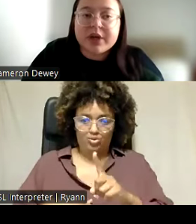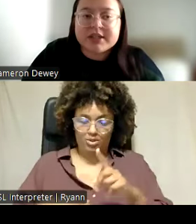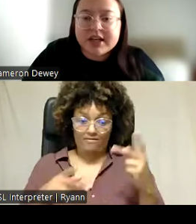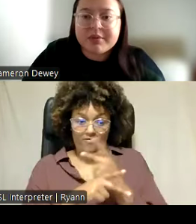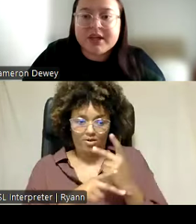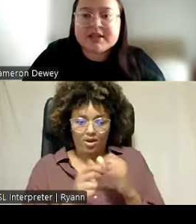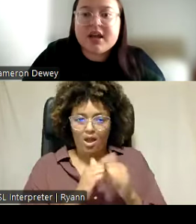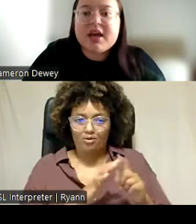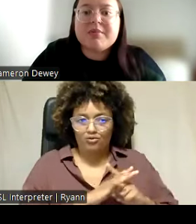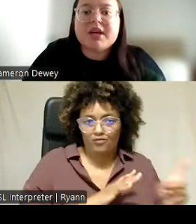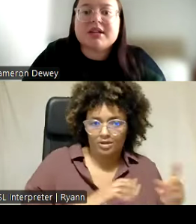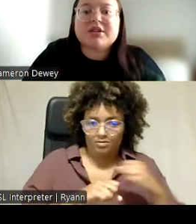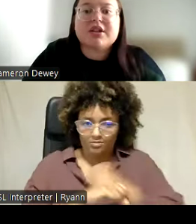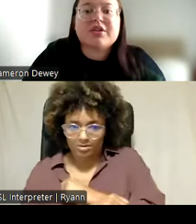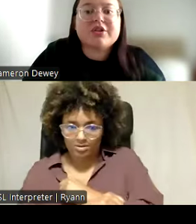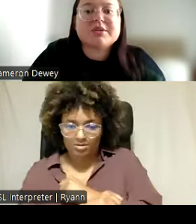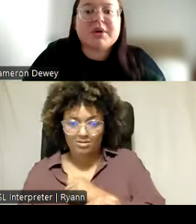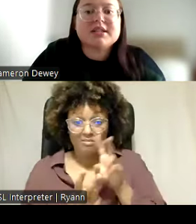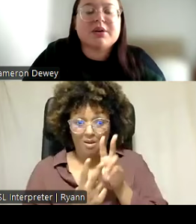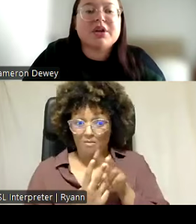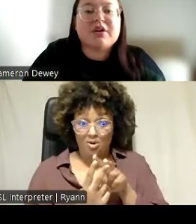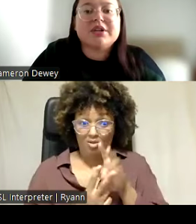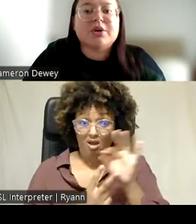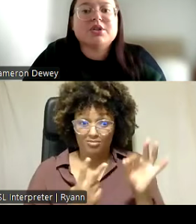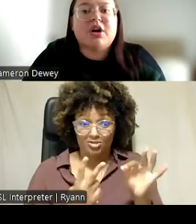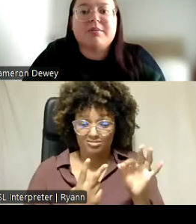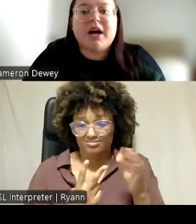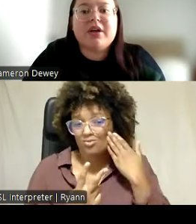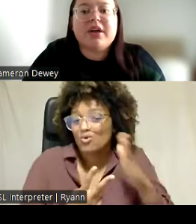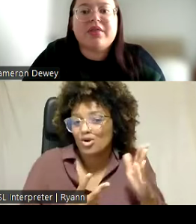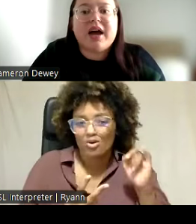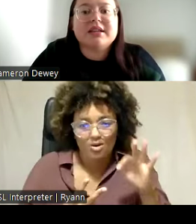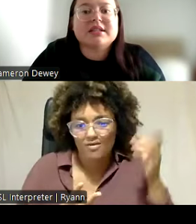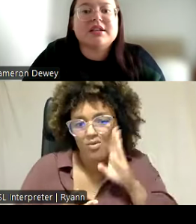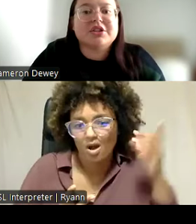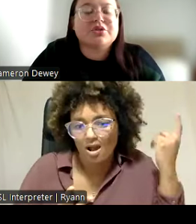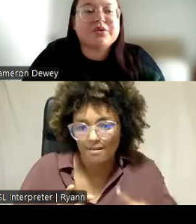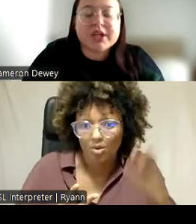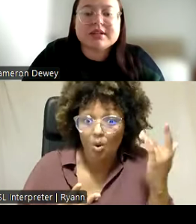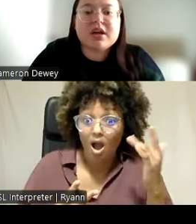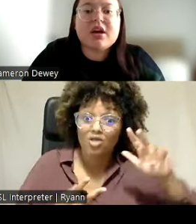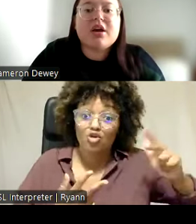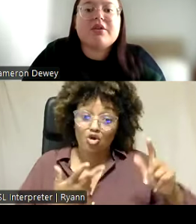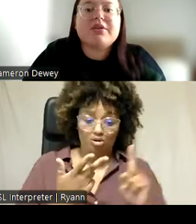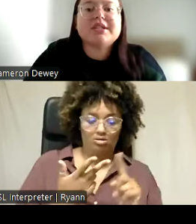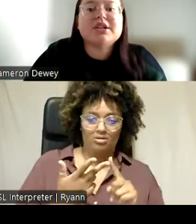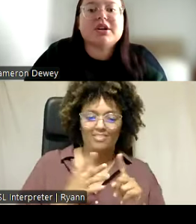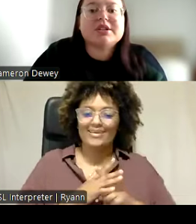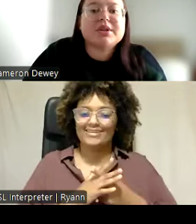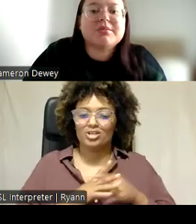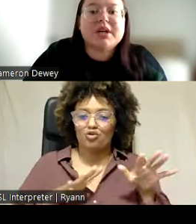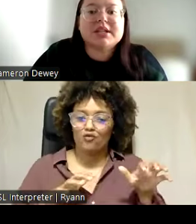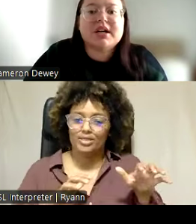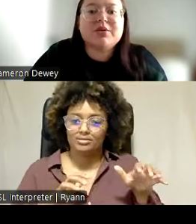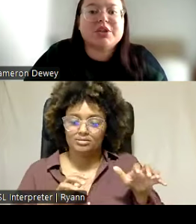necessarily going to take place because there is a third response that we often don't talk about, and that is the initial freeze. Freezing